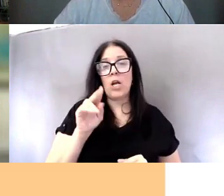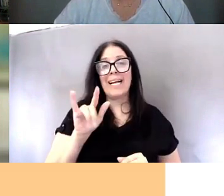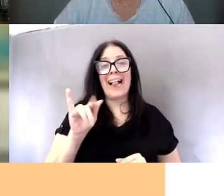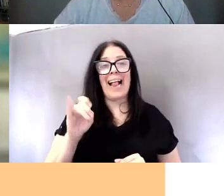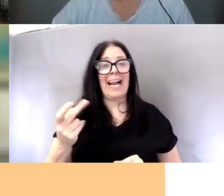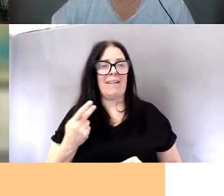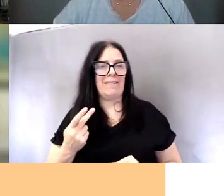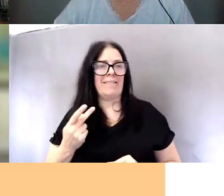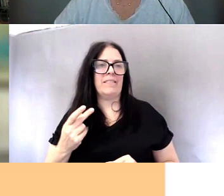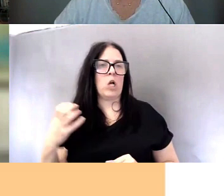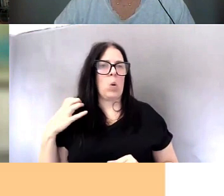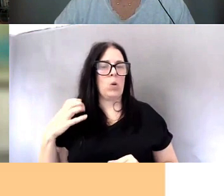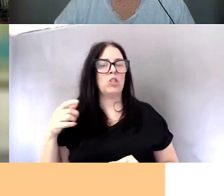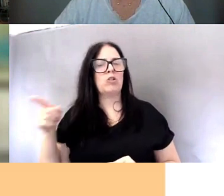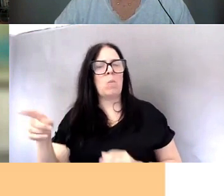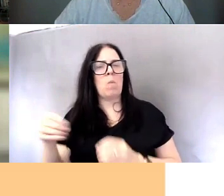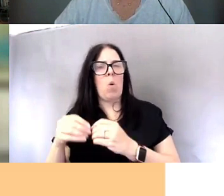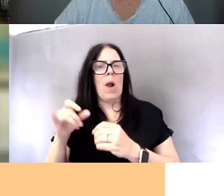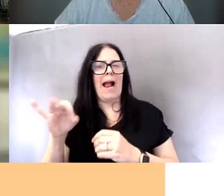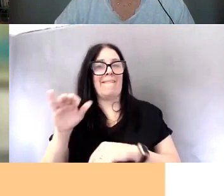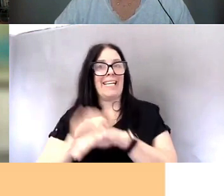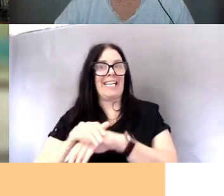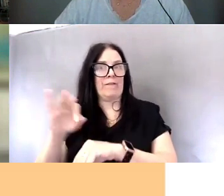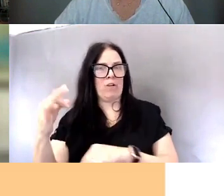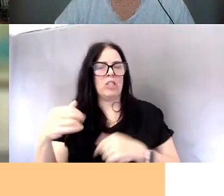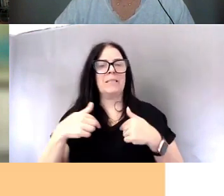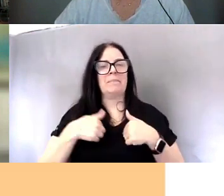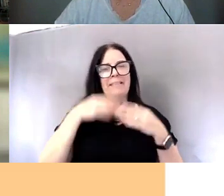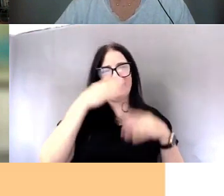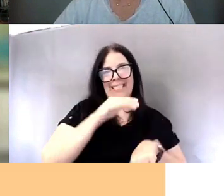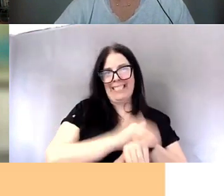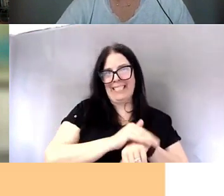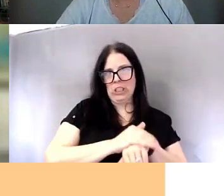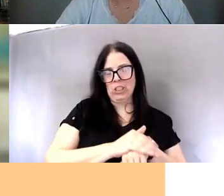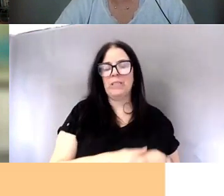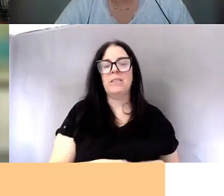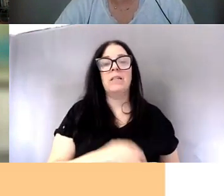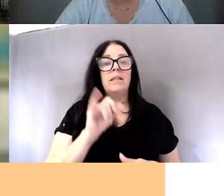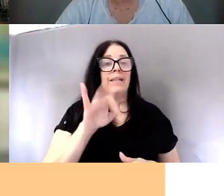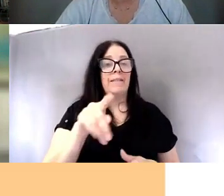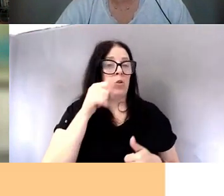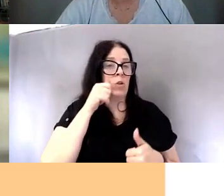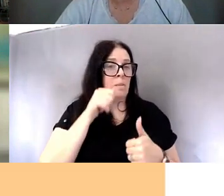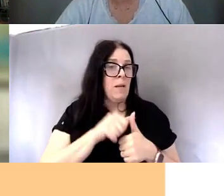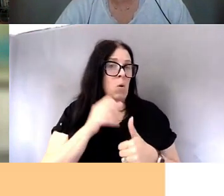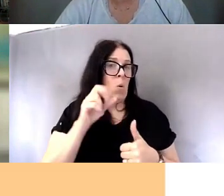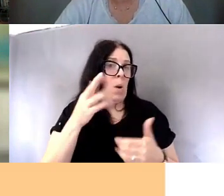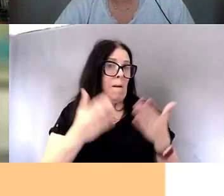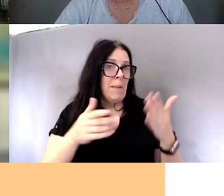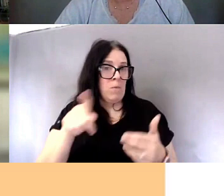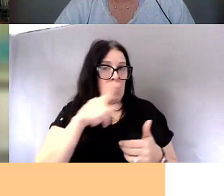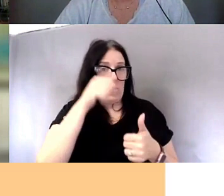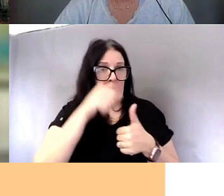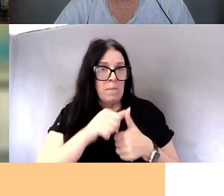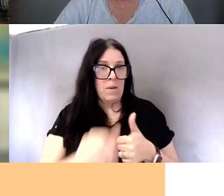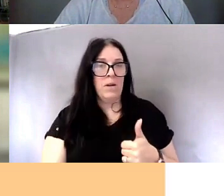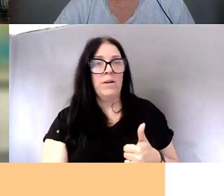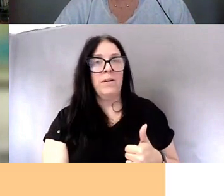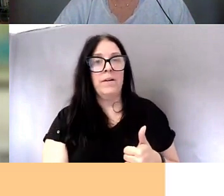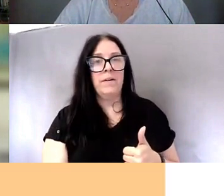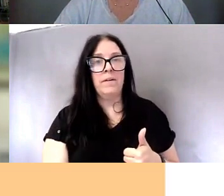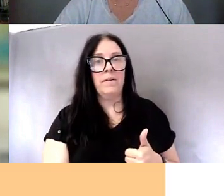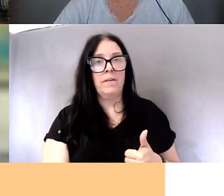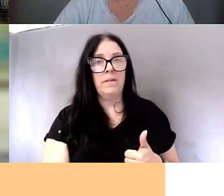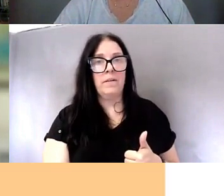more on English. Guylaine does English and French. And if you recall, or you may recall, when we had Alpha Plus